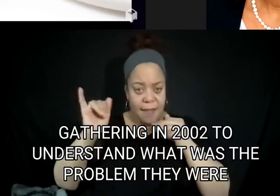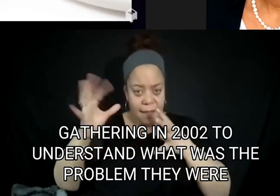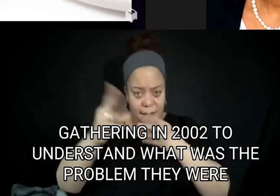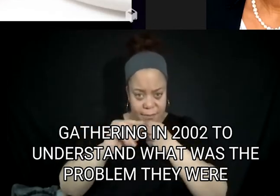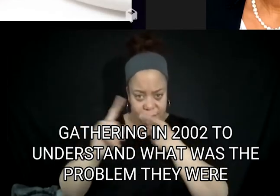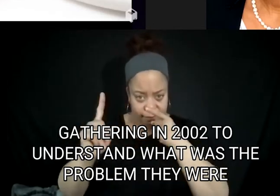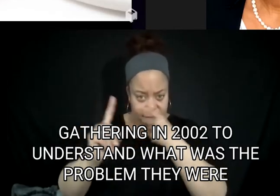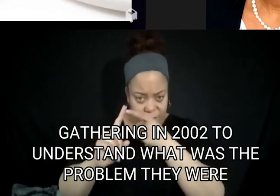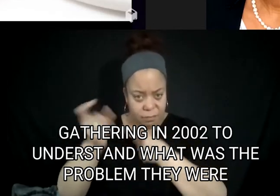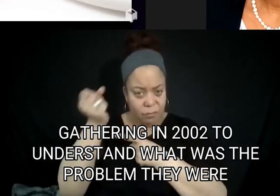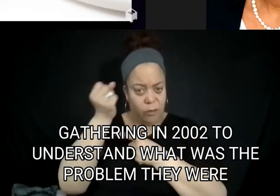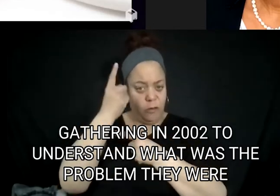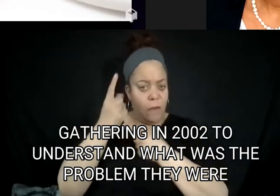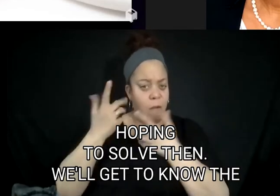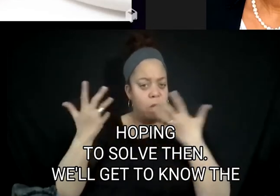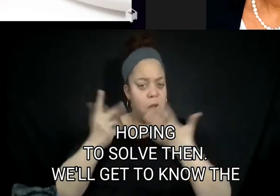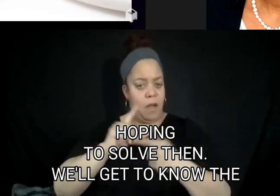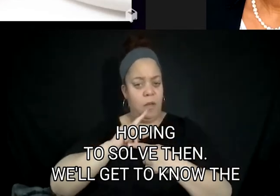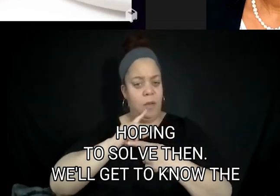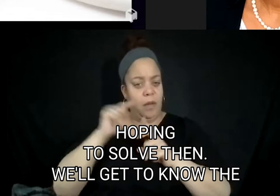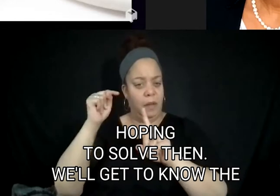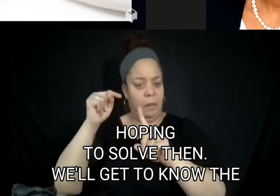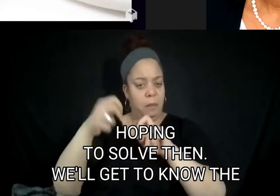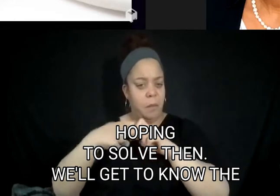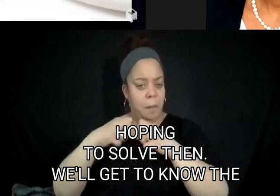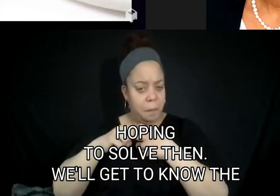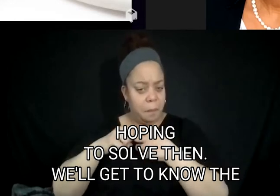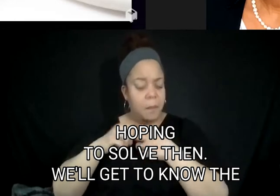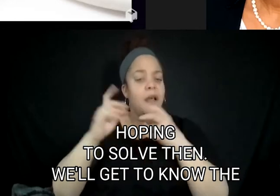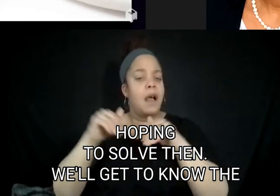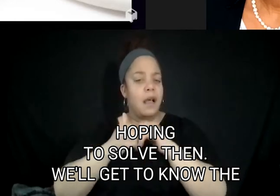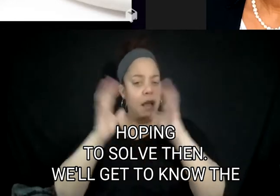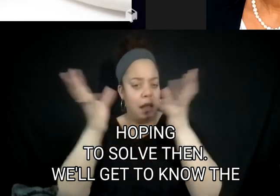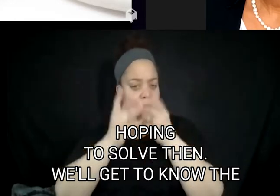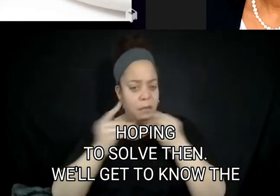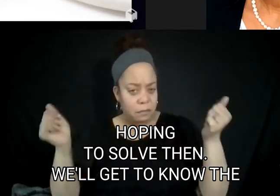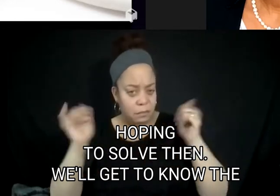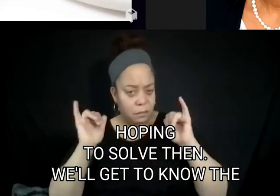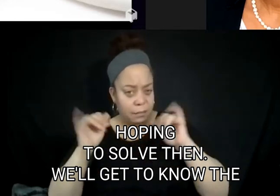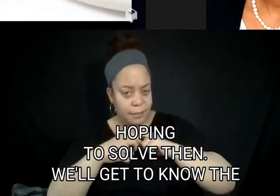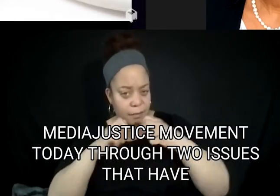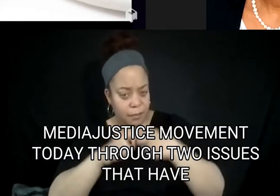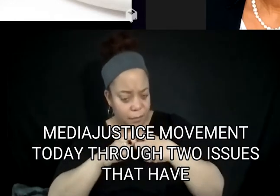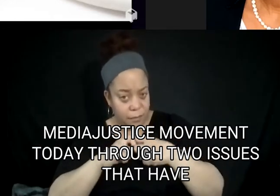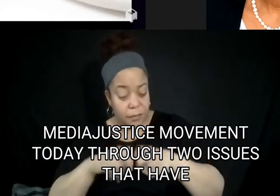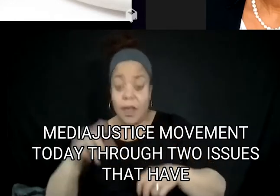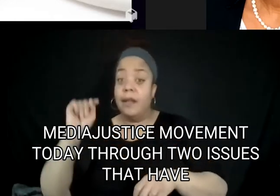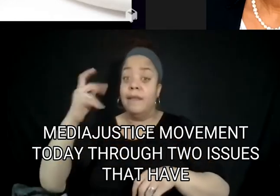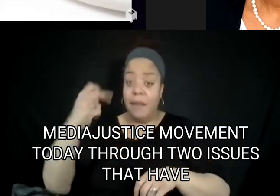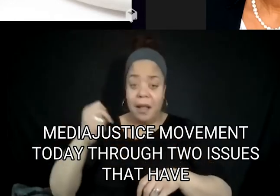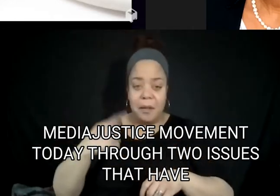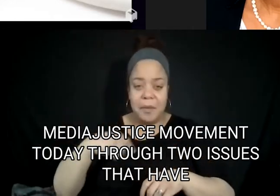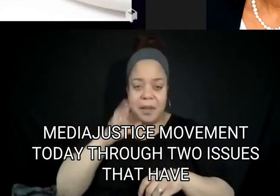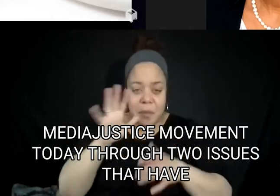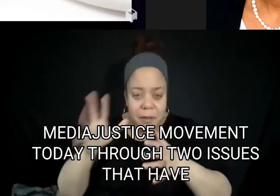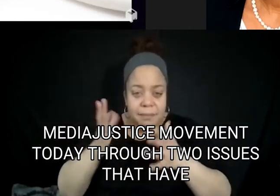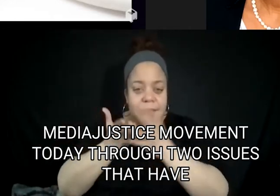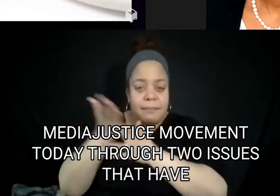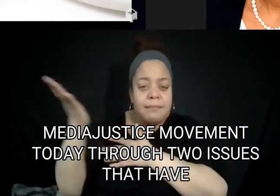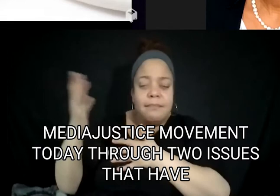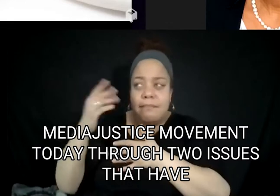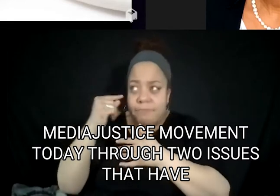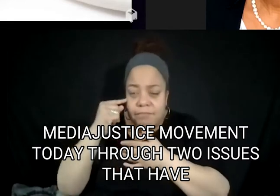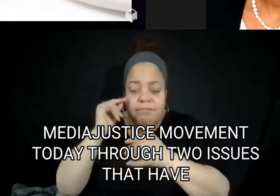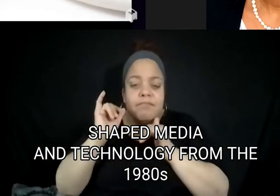media justice movement today through two issues that have shaped media and technology from the 1980s till about the turn